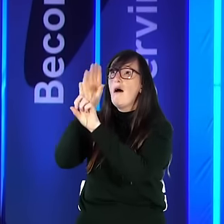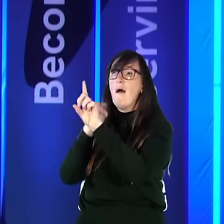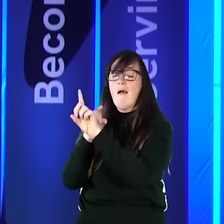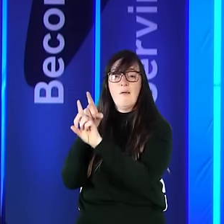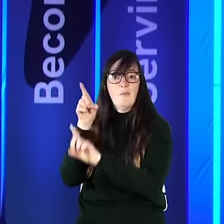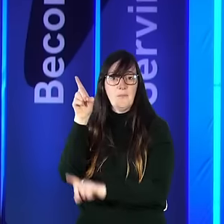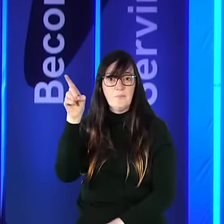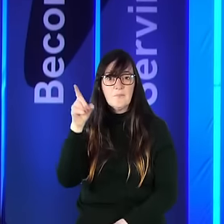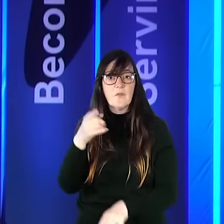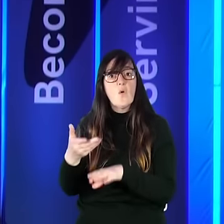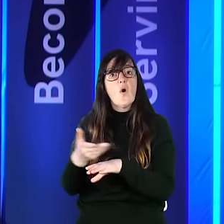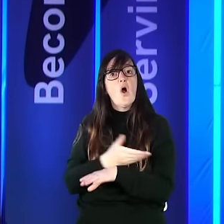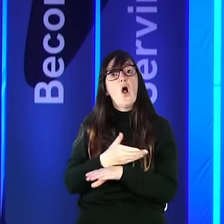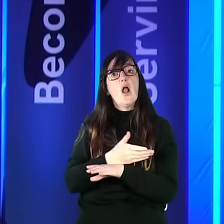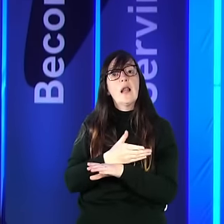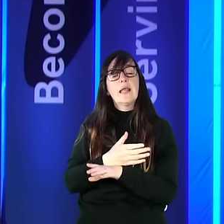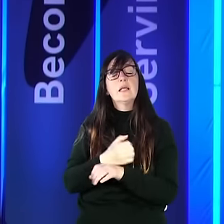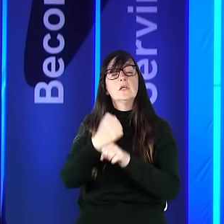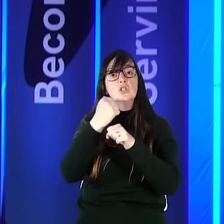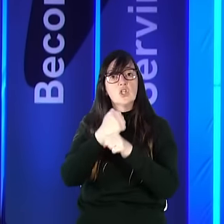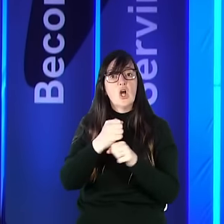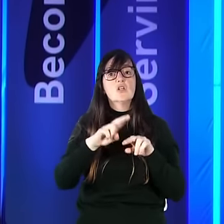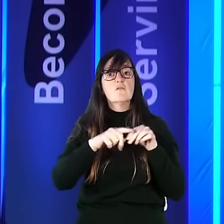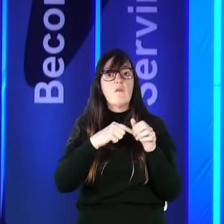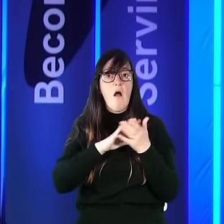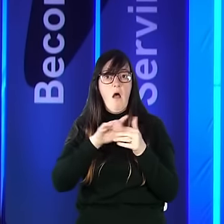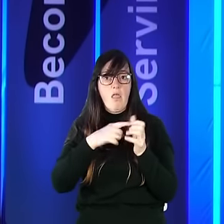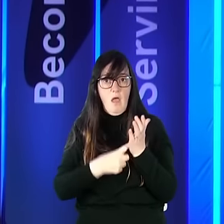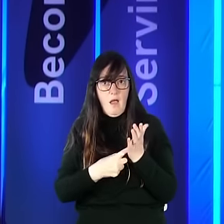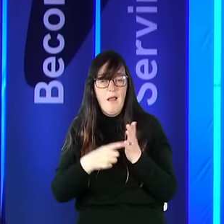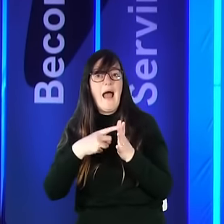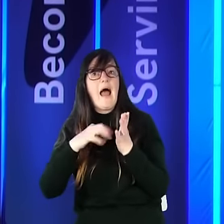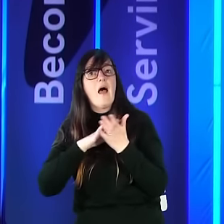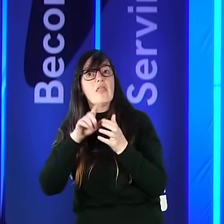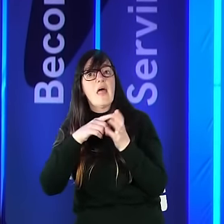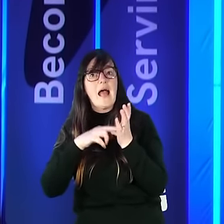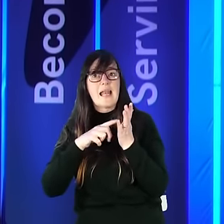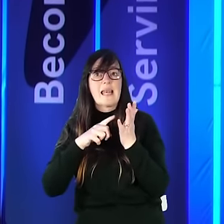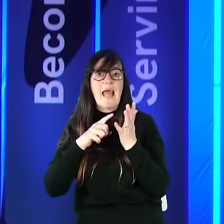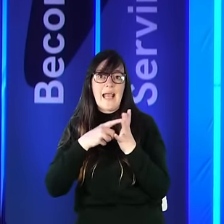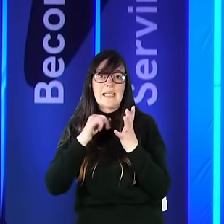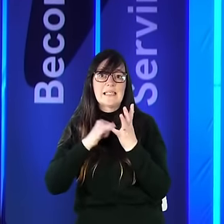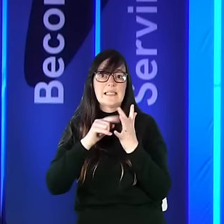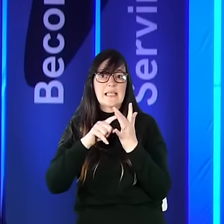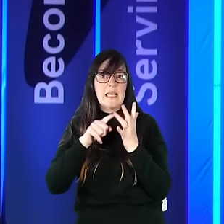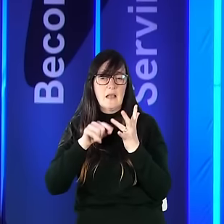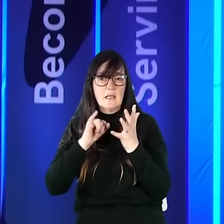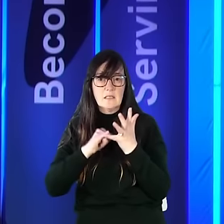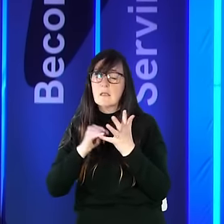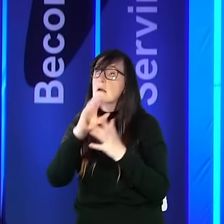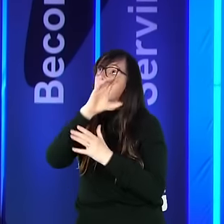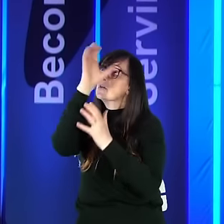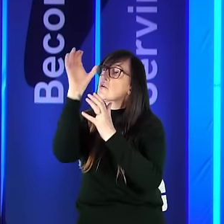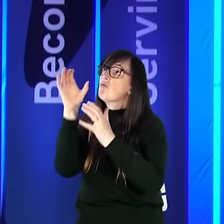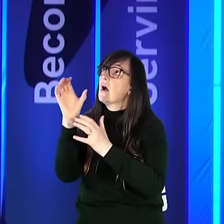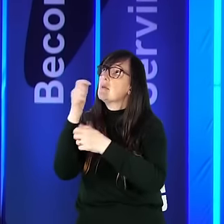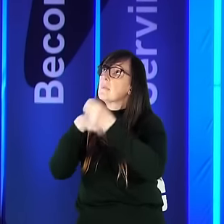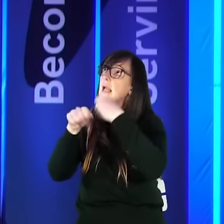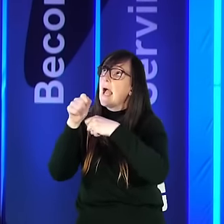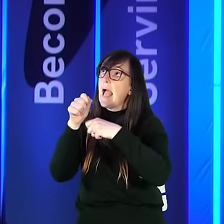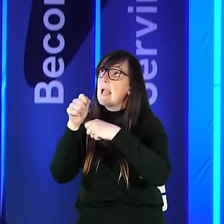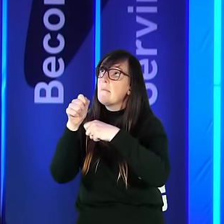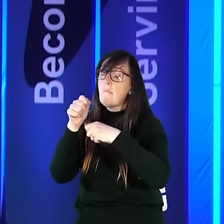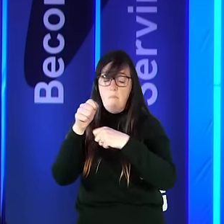church father, Athanasius, said, Christ became what we are so that he could make us what